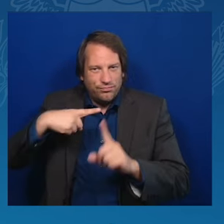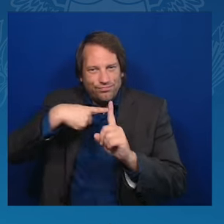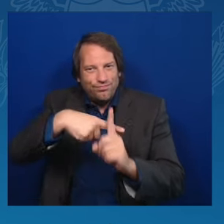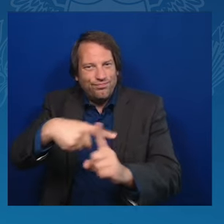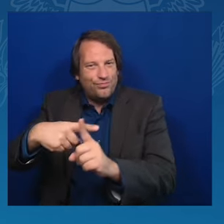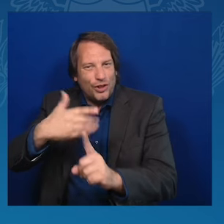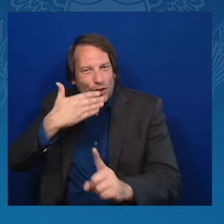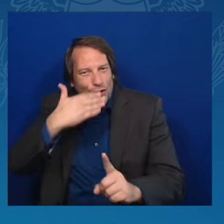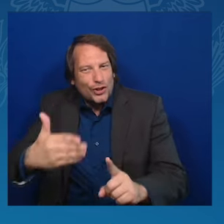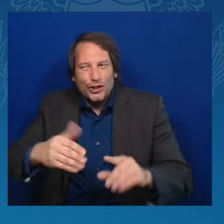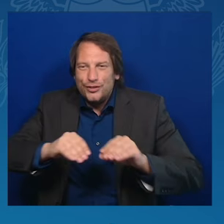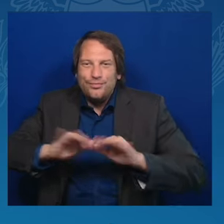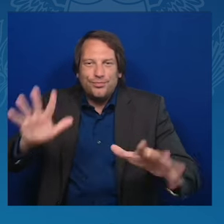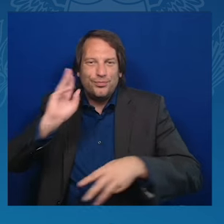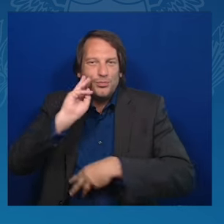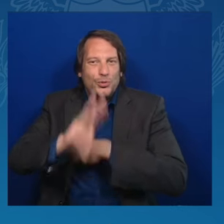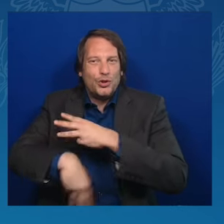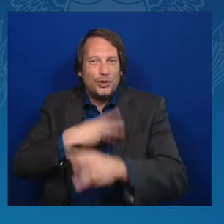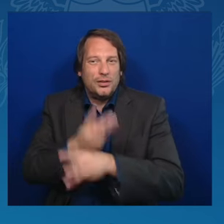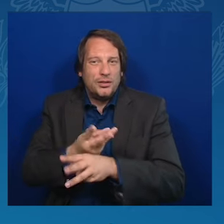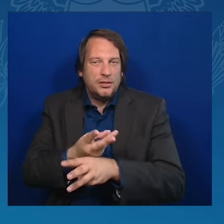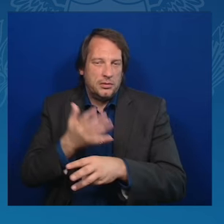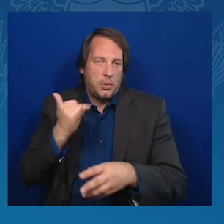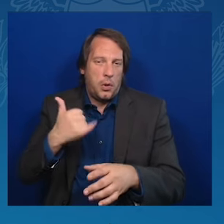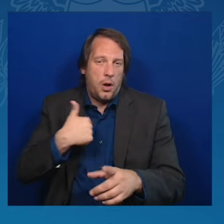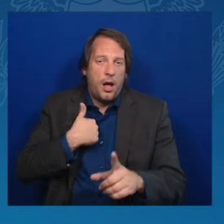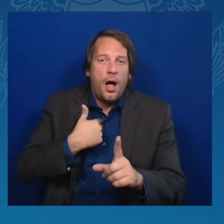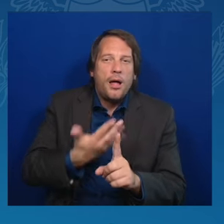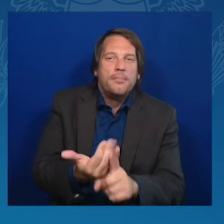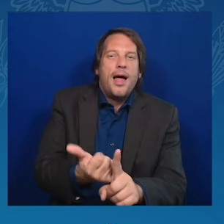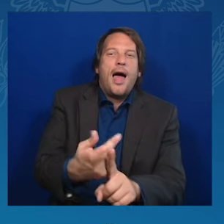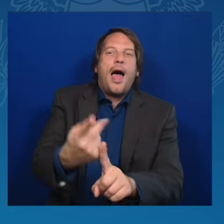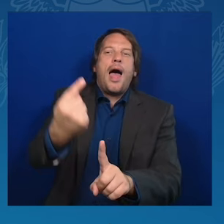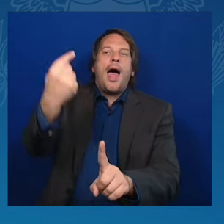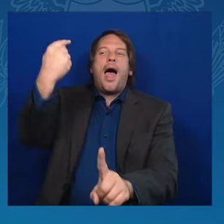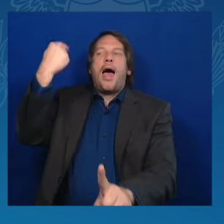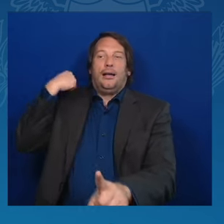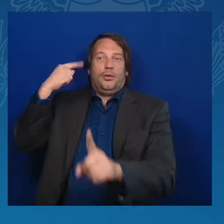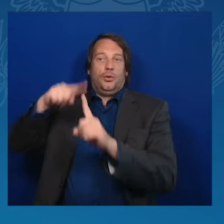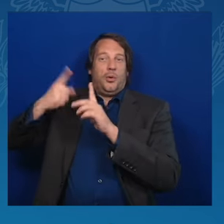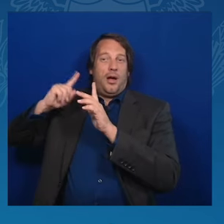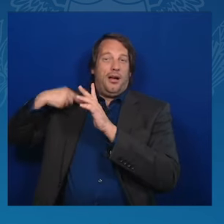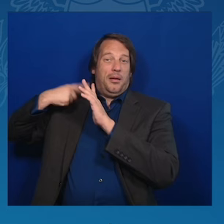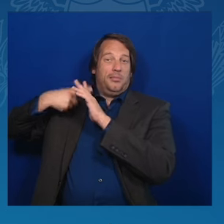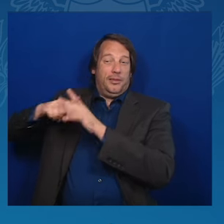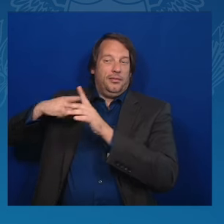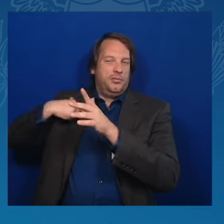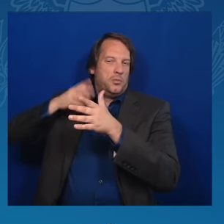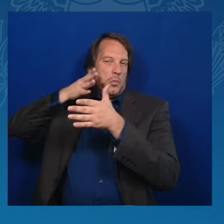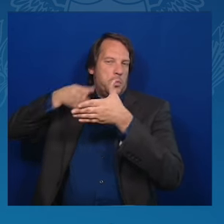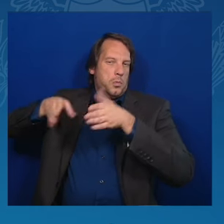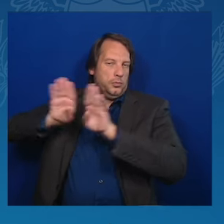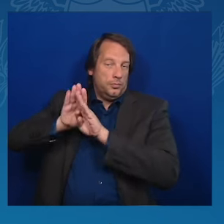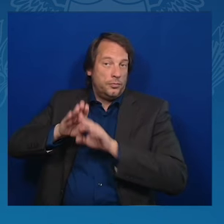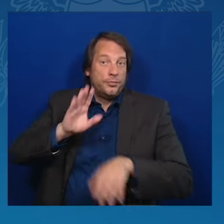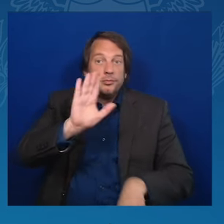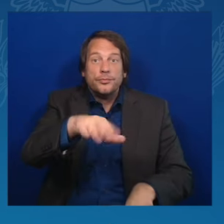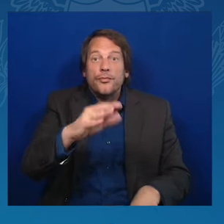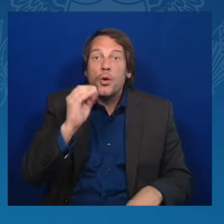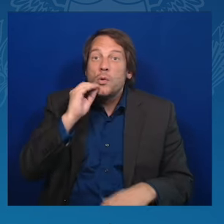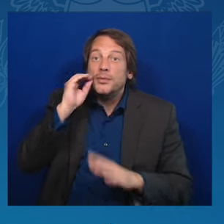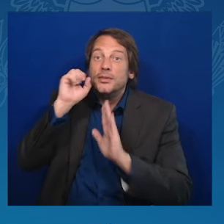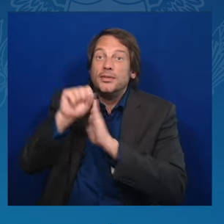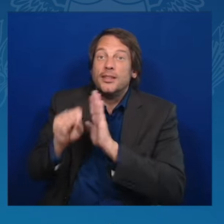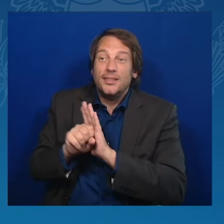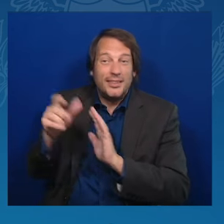began, my home state of California and Japan. In 1964, as we know, while you